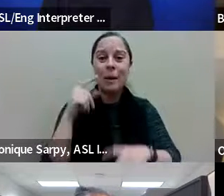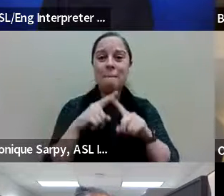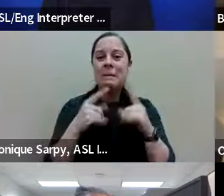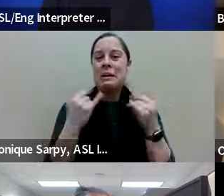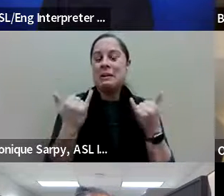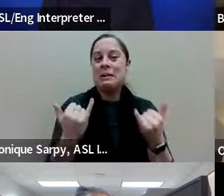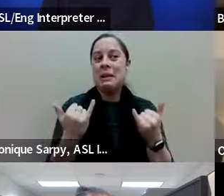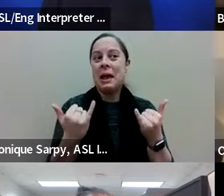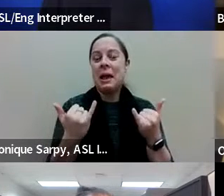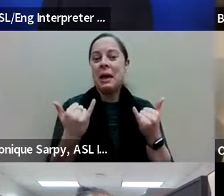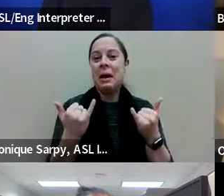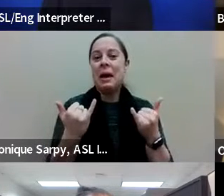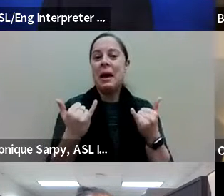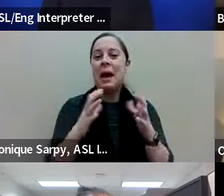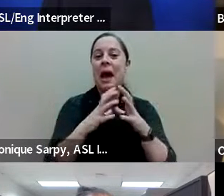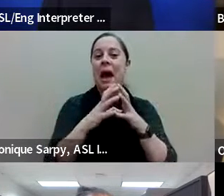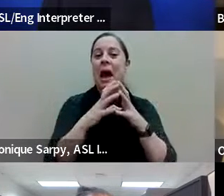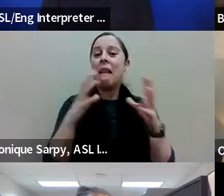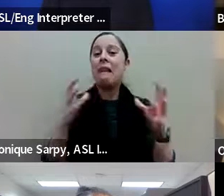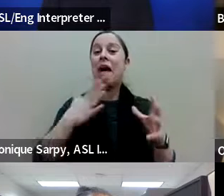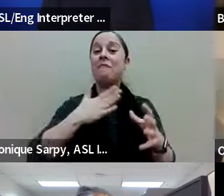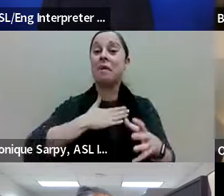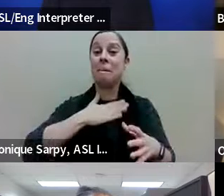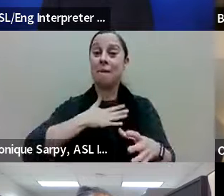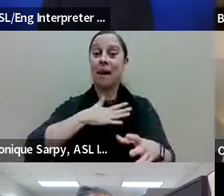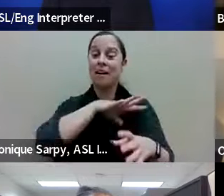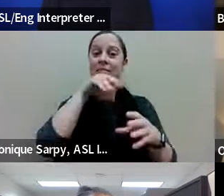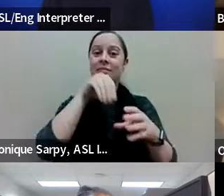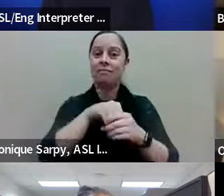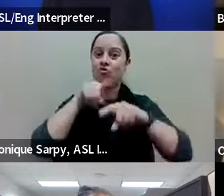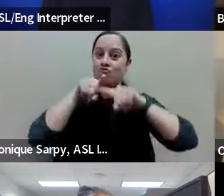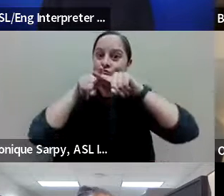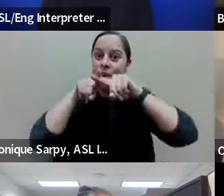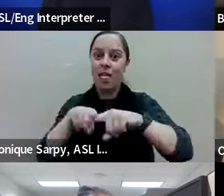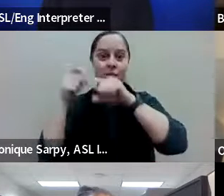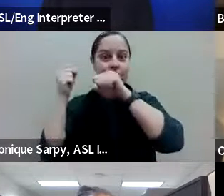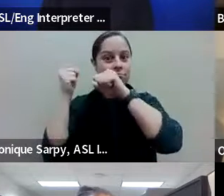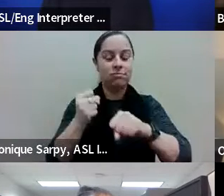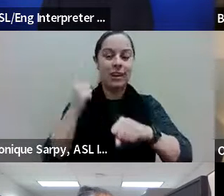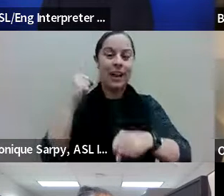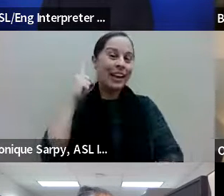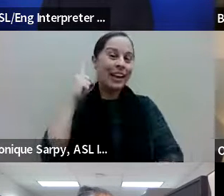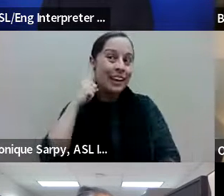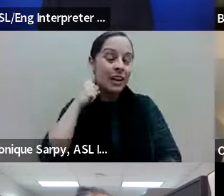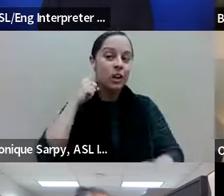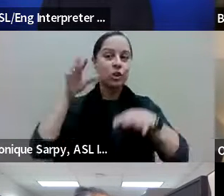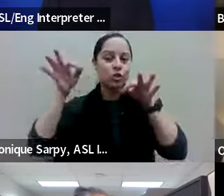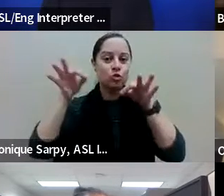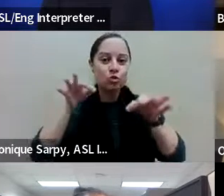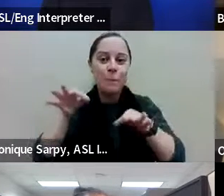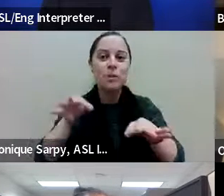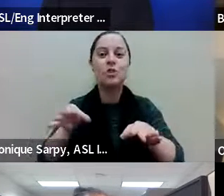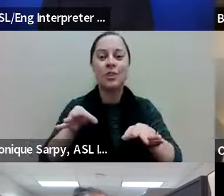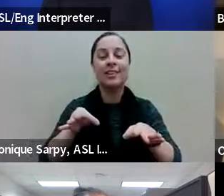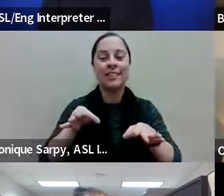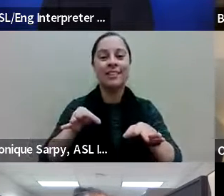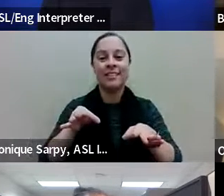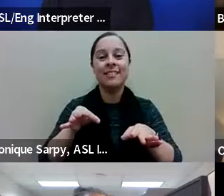lot of my engagement relies on listening or description.